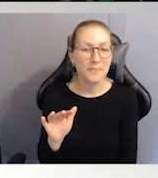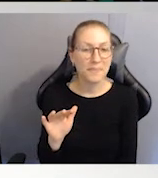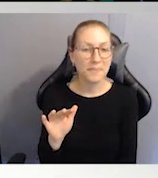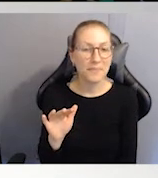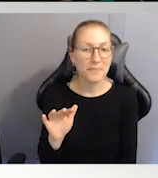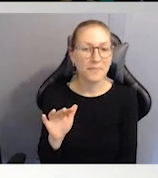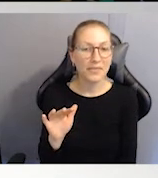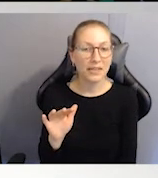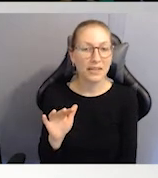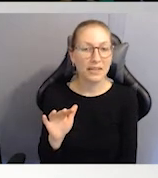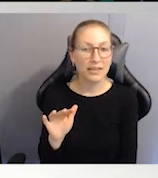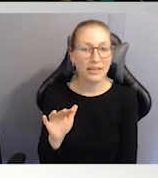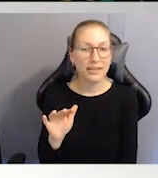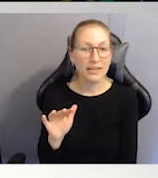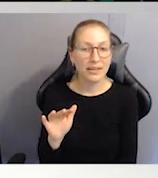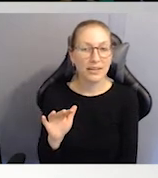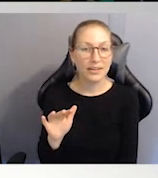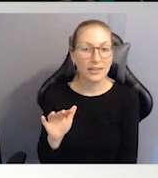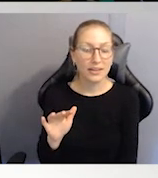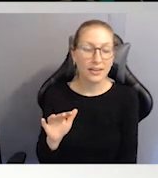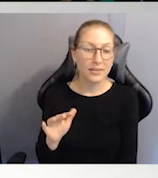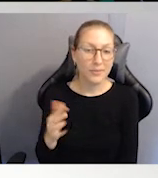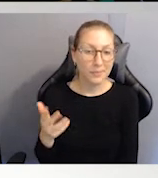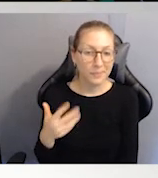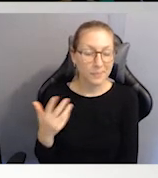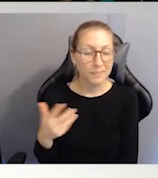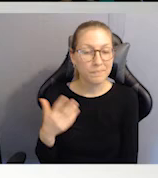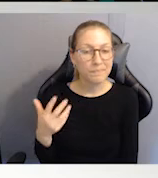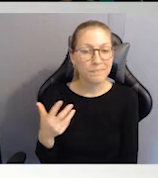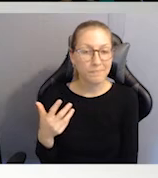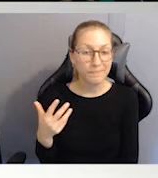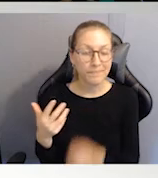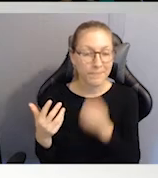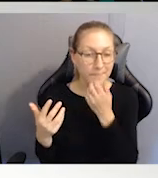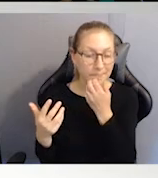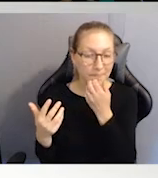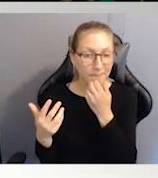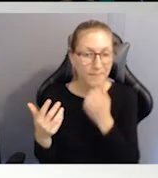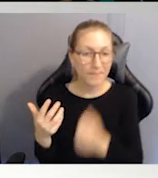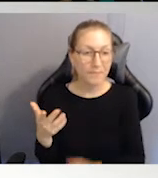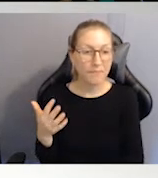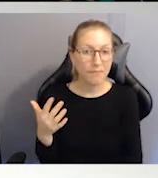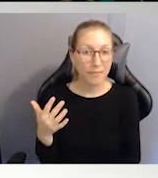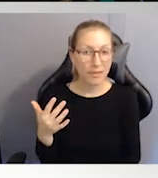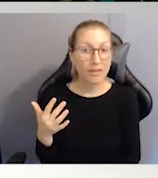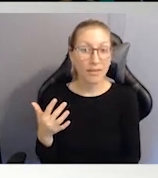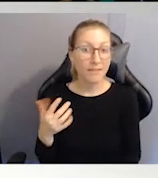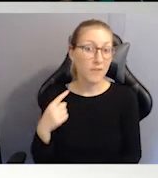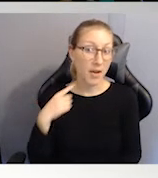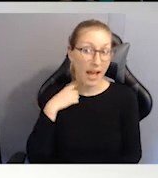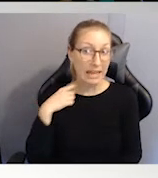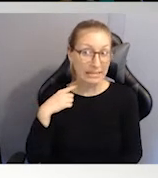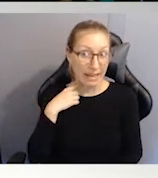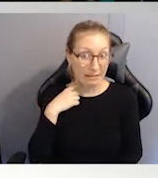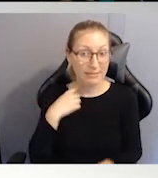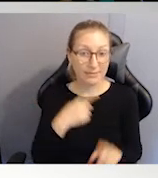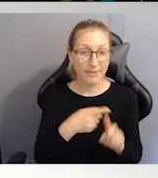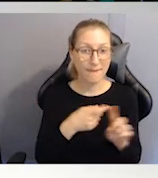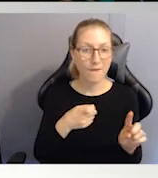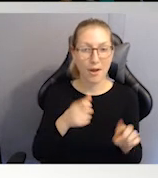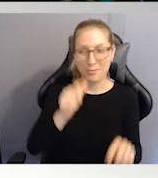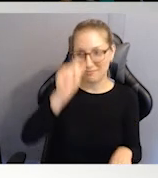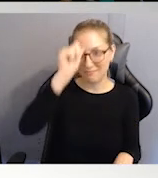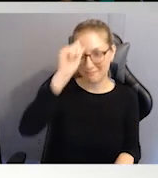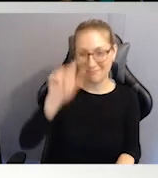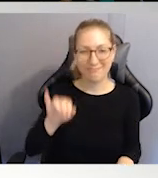From our accent, you may have made out that we are from India, but